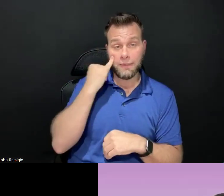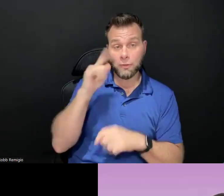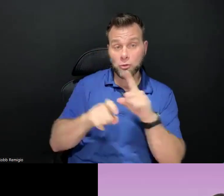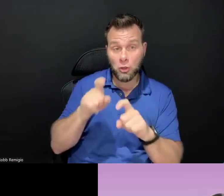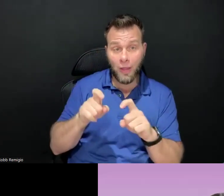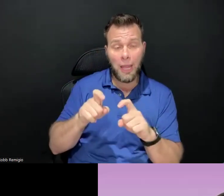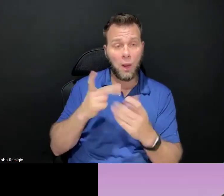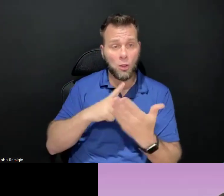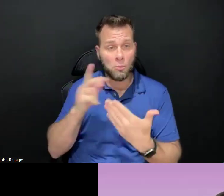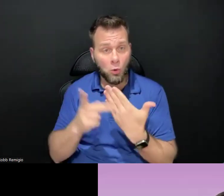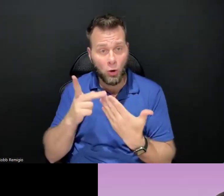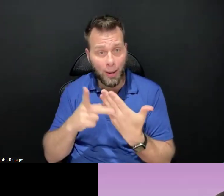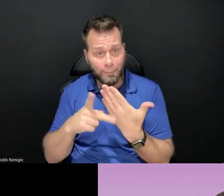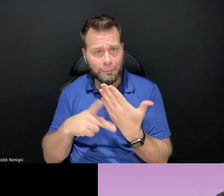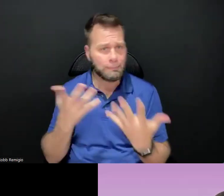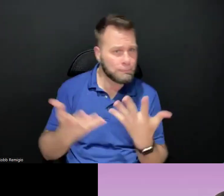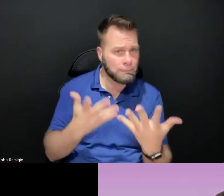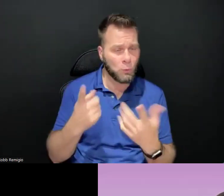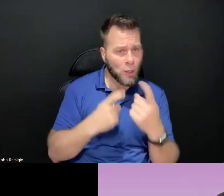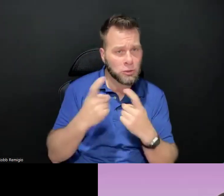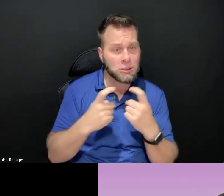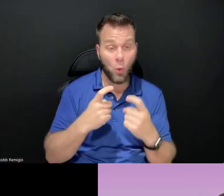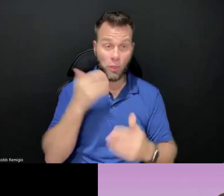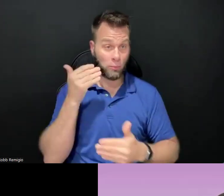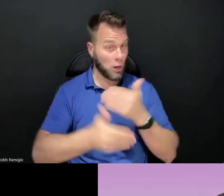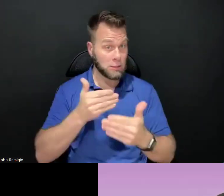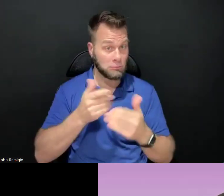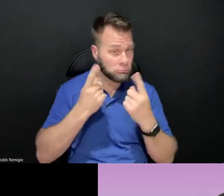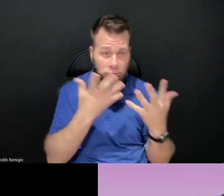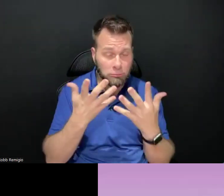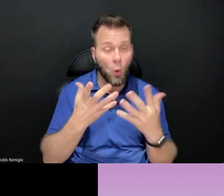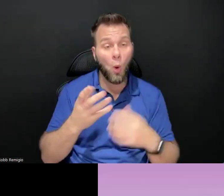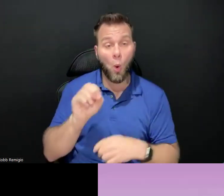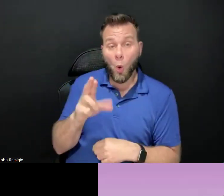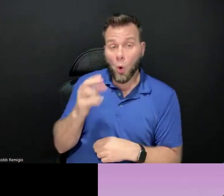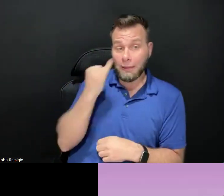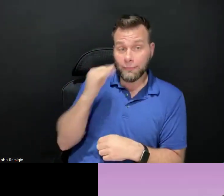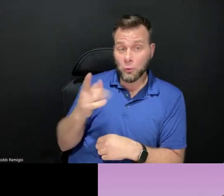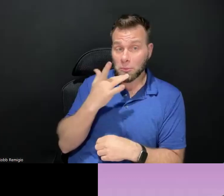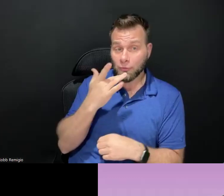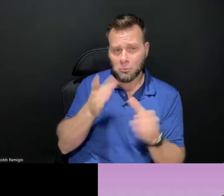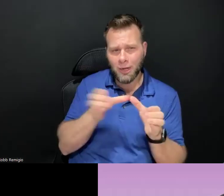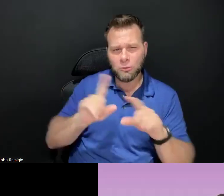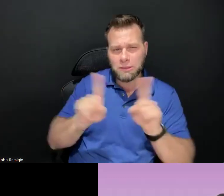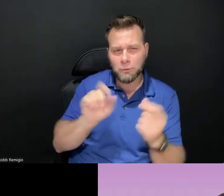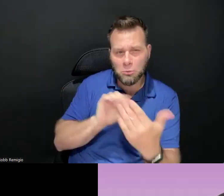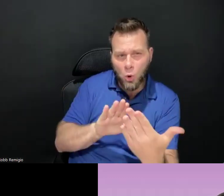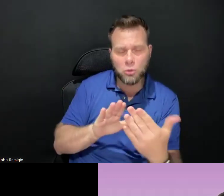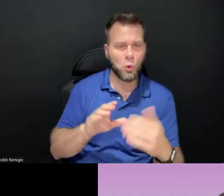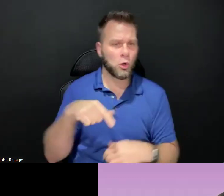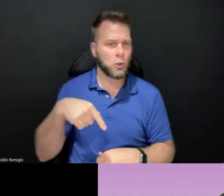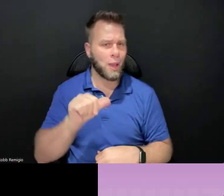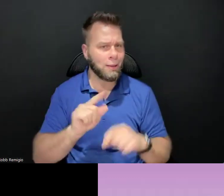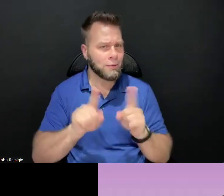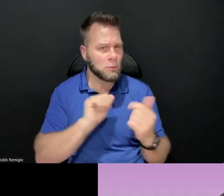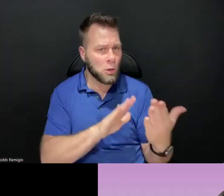initiative, the whole process, or as specific to a different way that you'd like us to do breakouts or Q&A or anything like that,